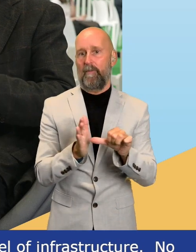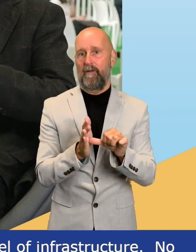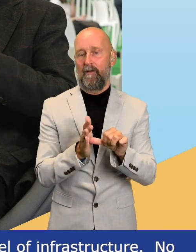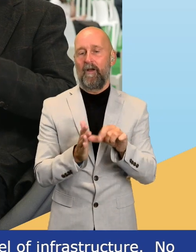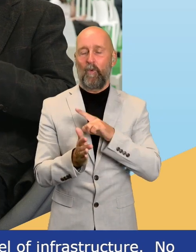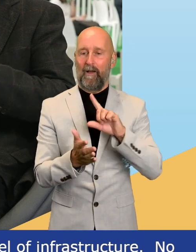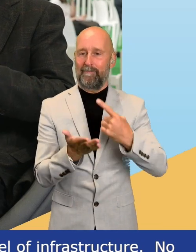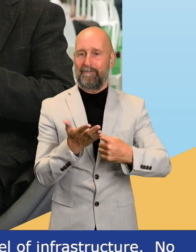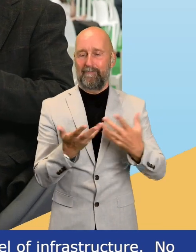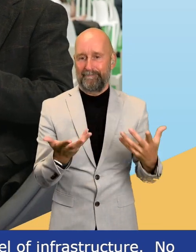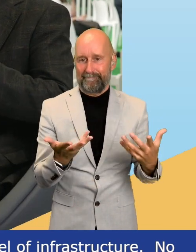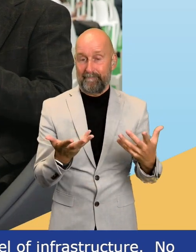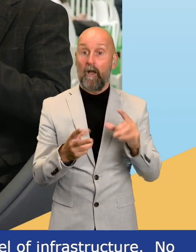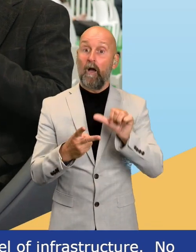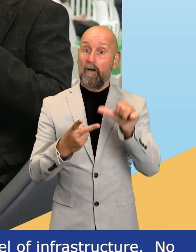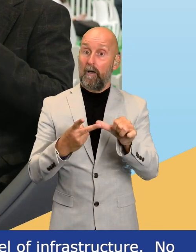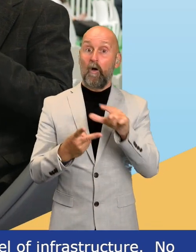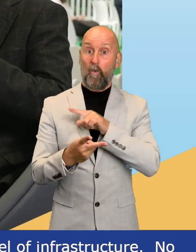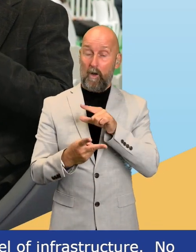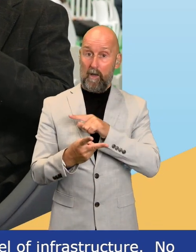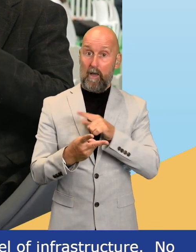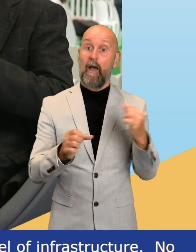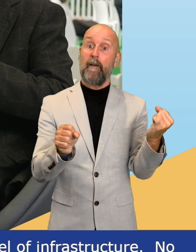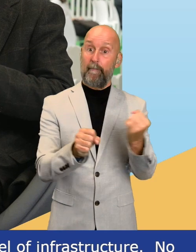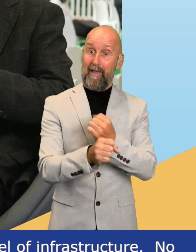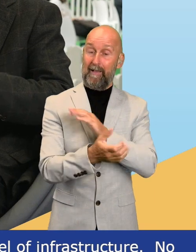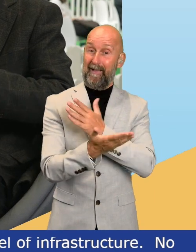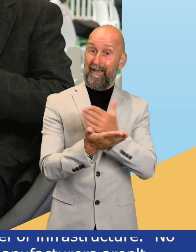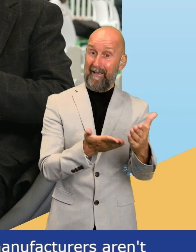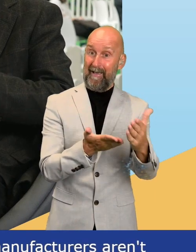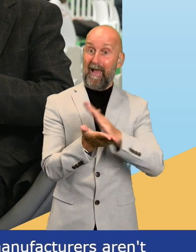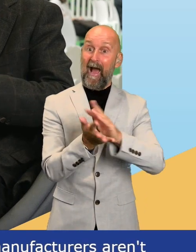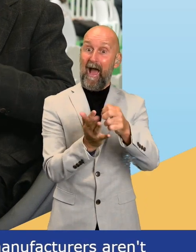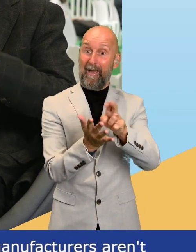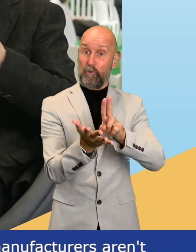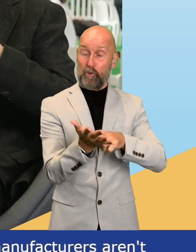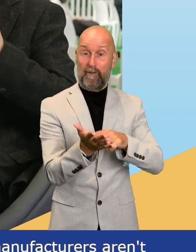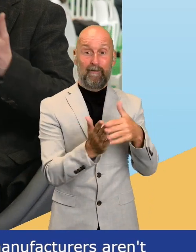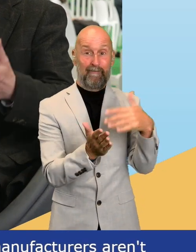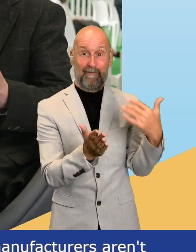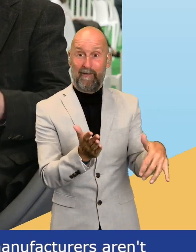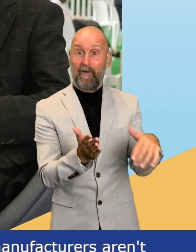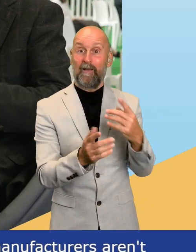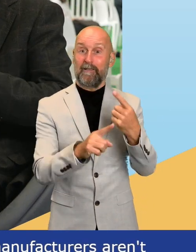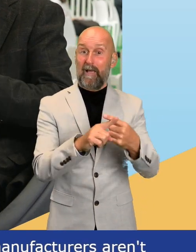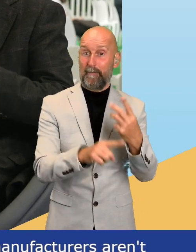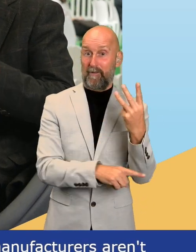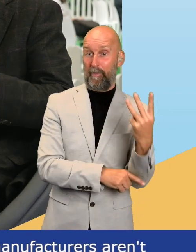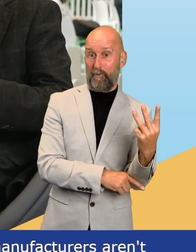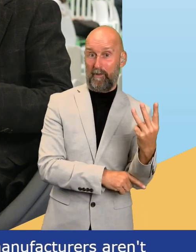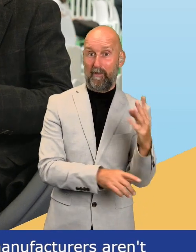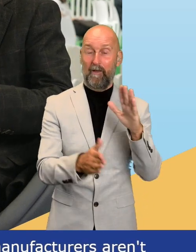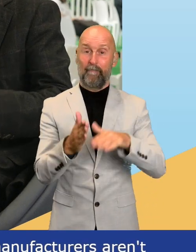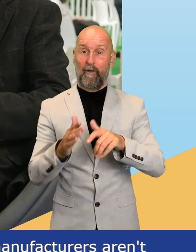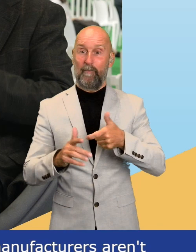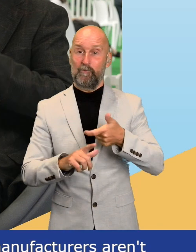first. But the other thing is actually the energy cost of making clean hydrogen is very high, around three times as high as the cost of